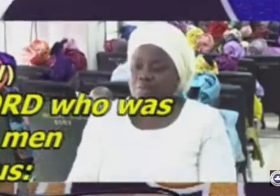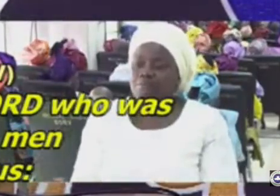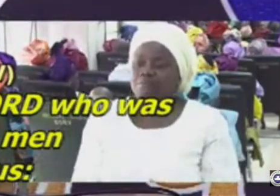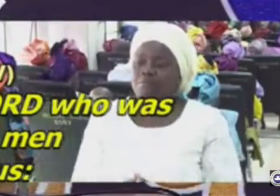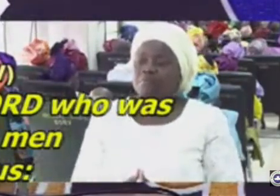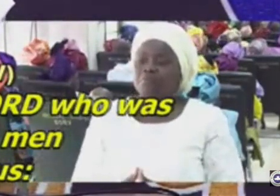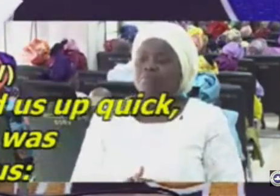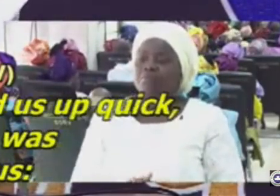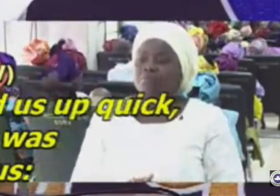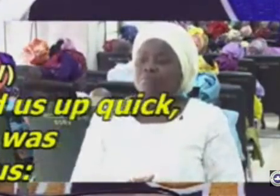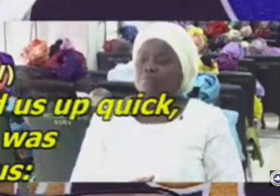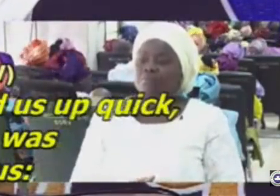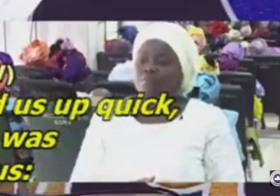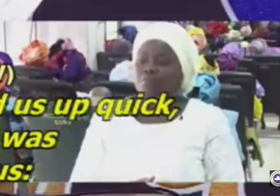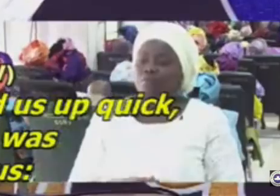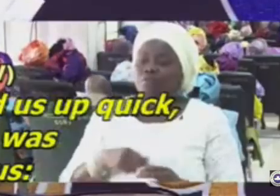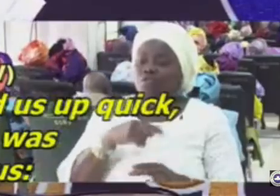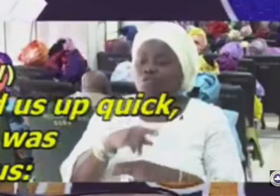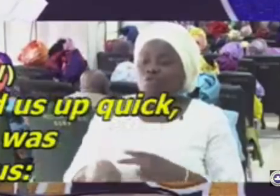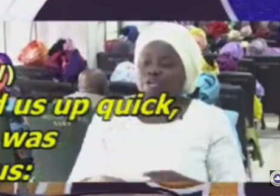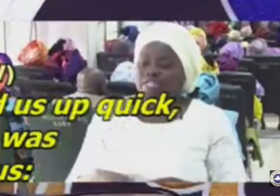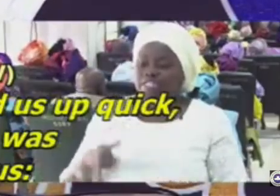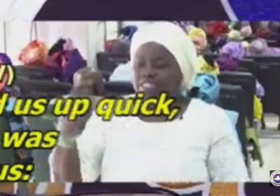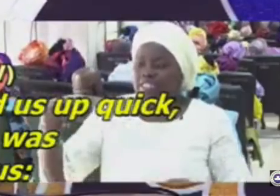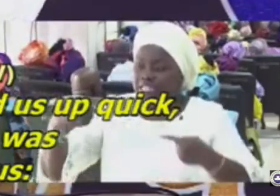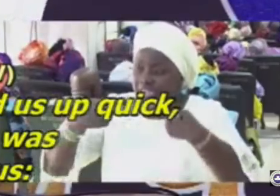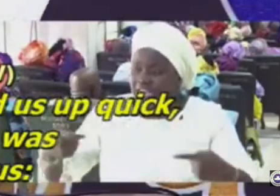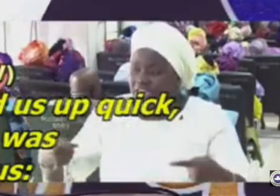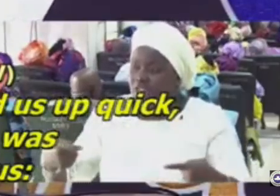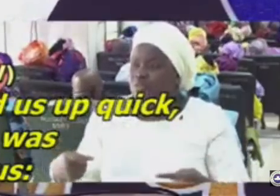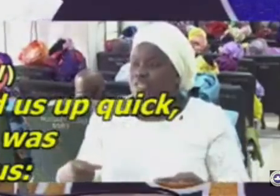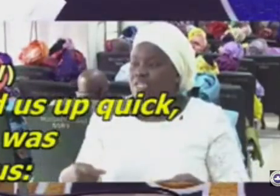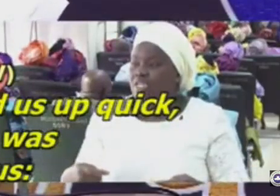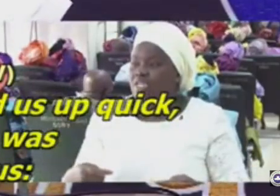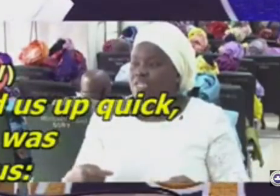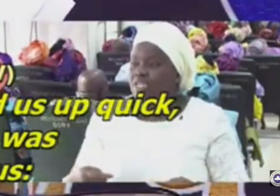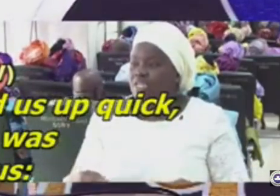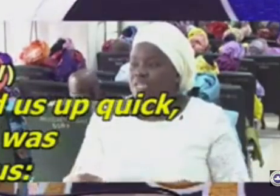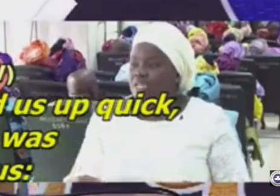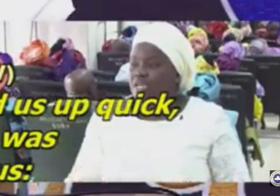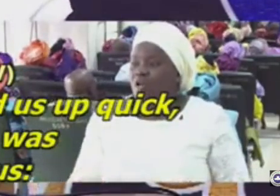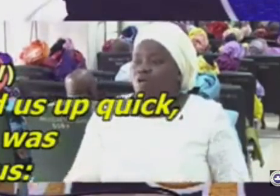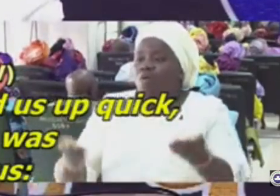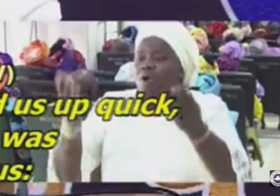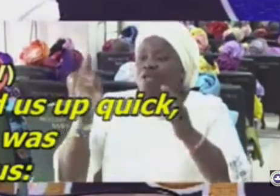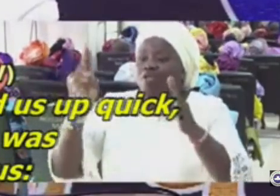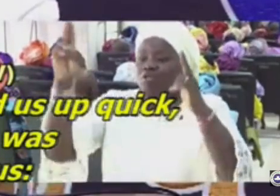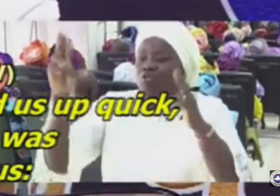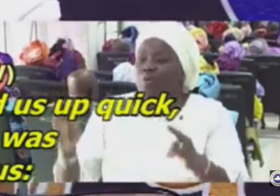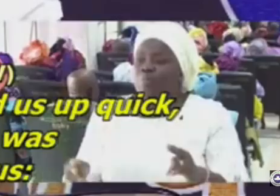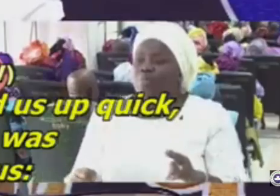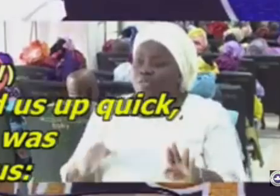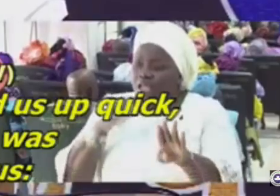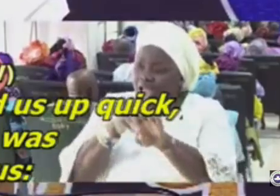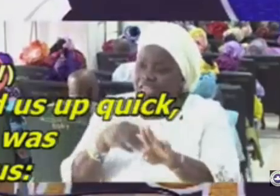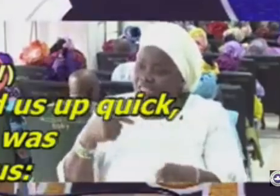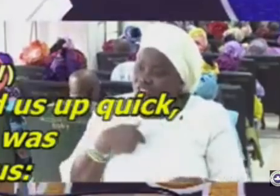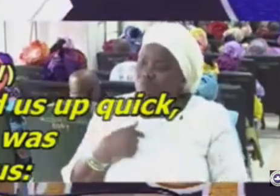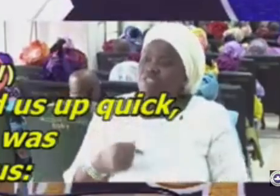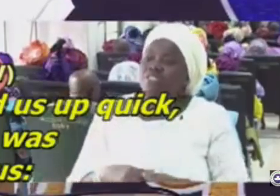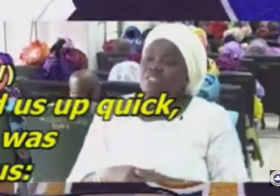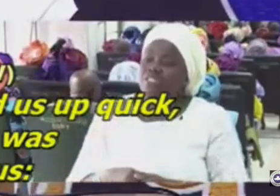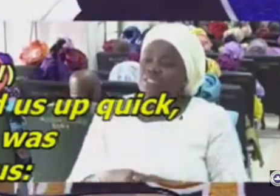Oh, he said, when men rose up against us, they would have swallowed us up. You think you have no enemies? You must